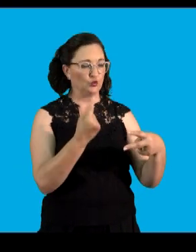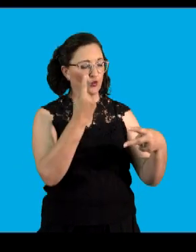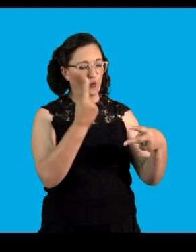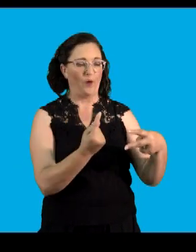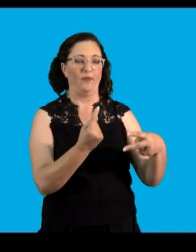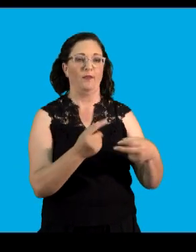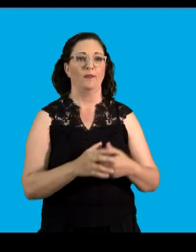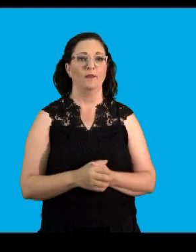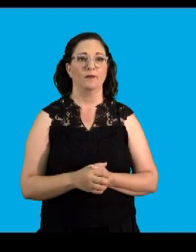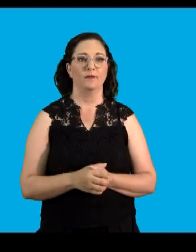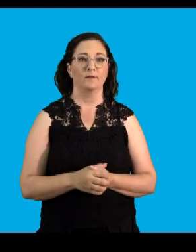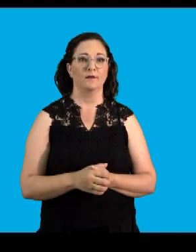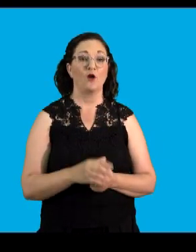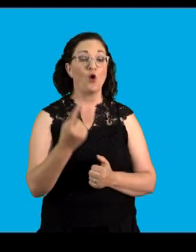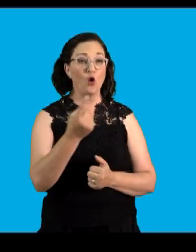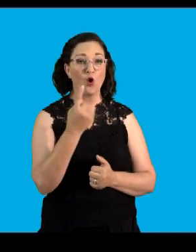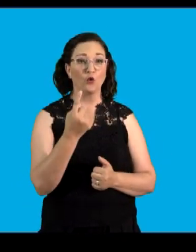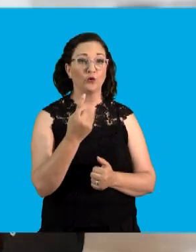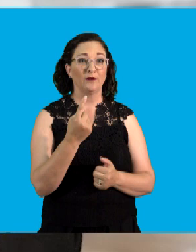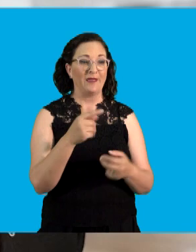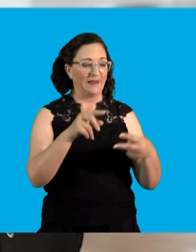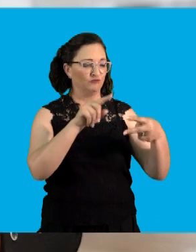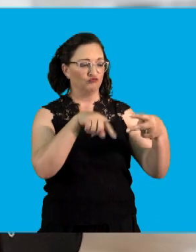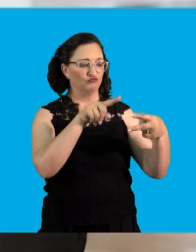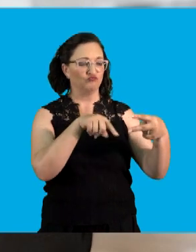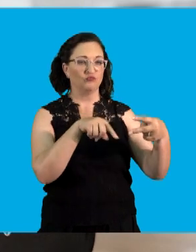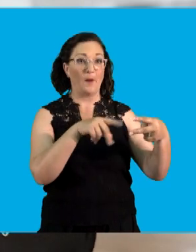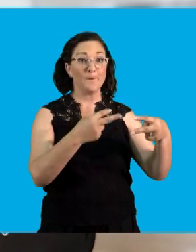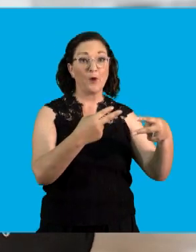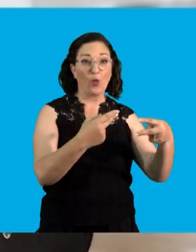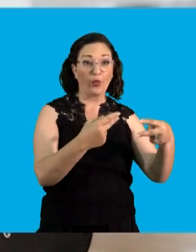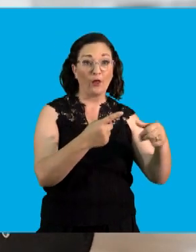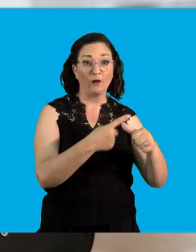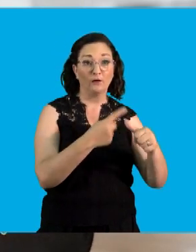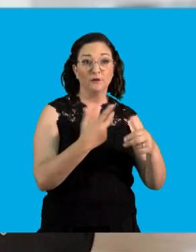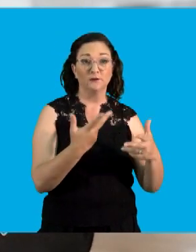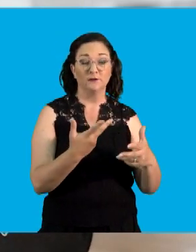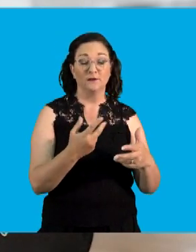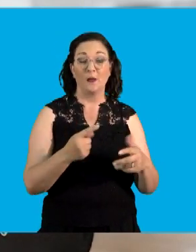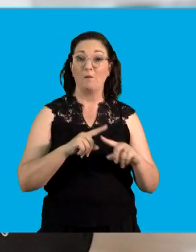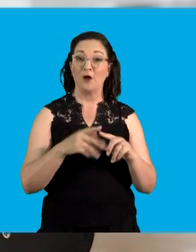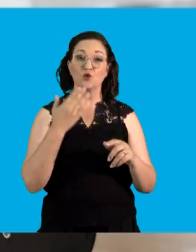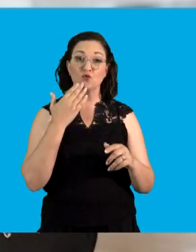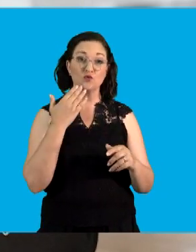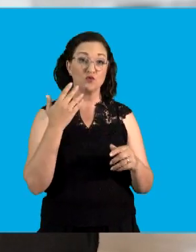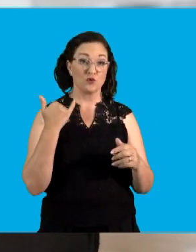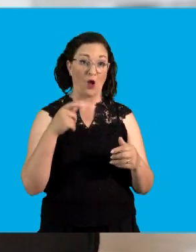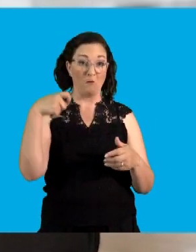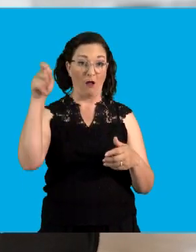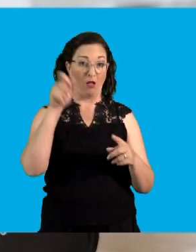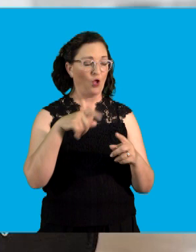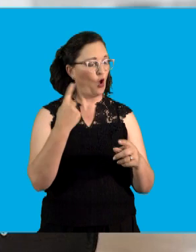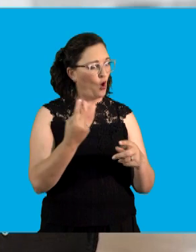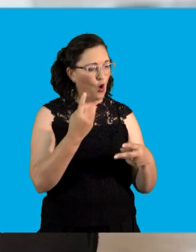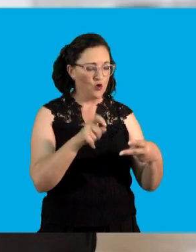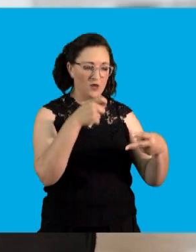2 essay questions. Remember, you only answer any one. Should you answer both, then the marker will mark the first one. So save